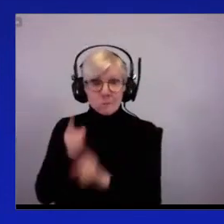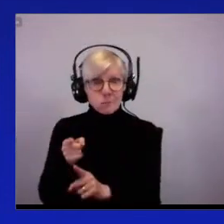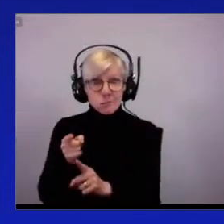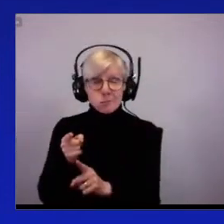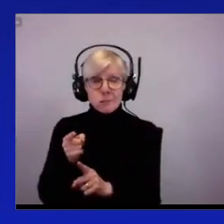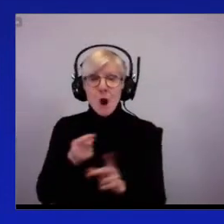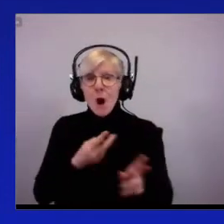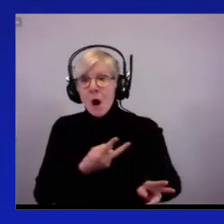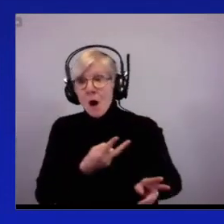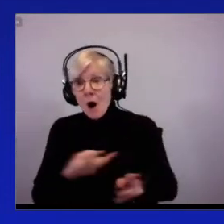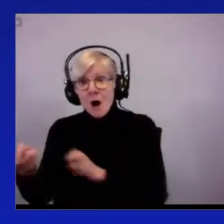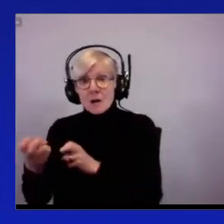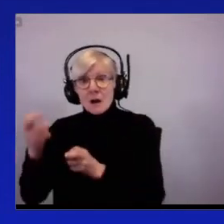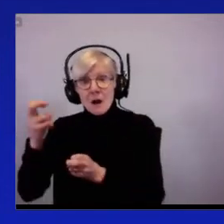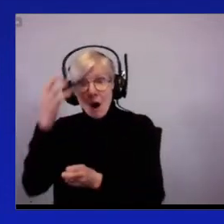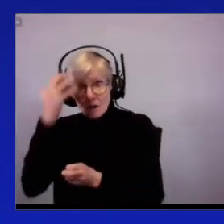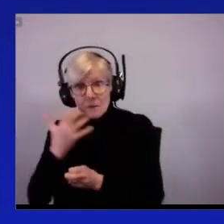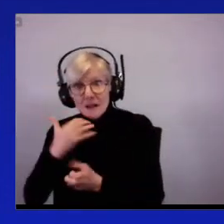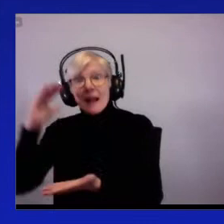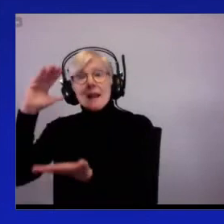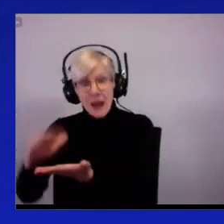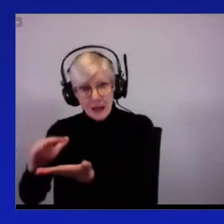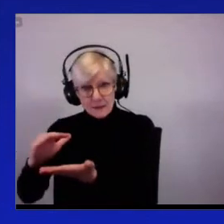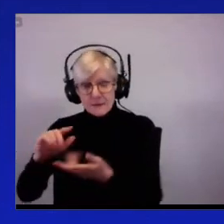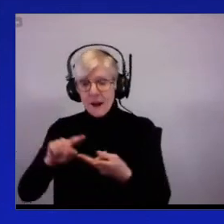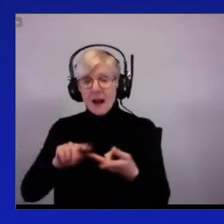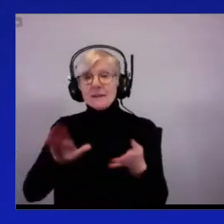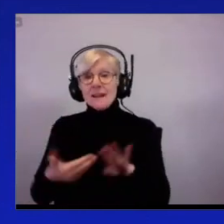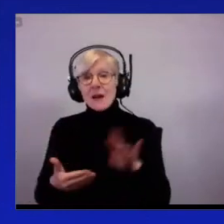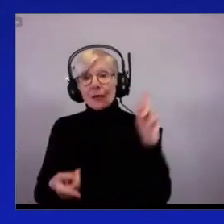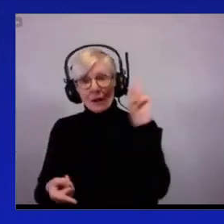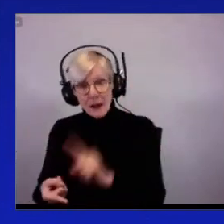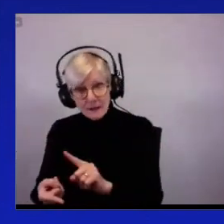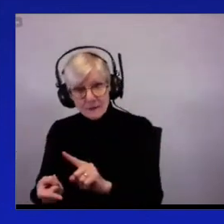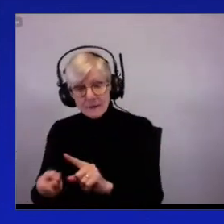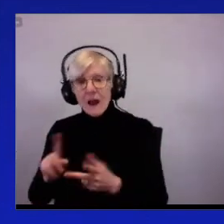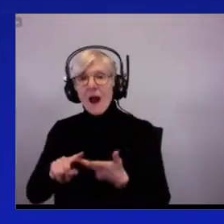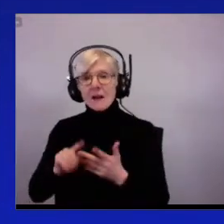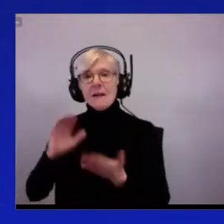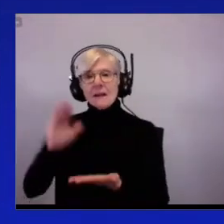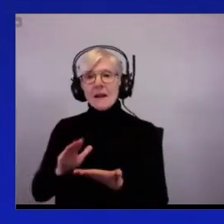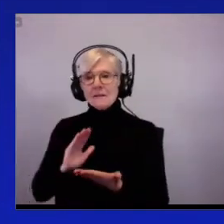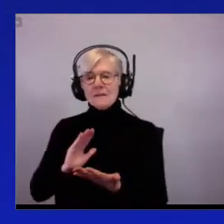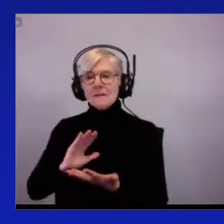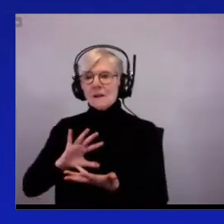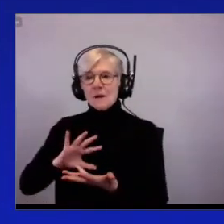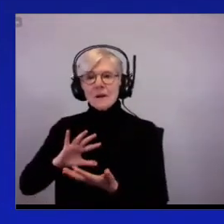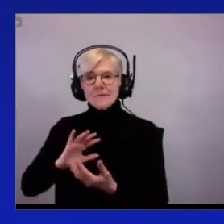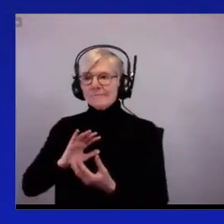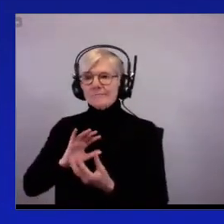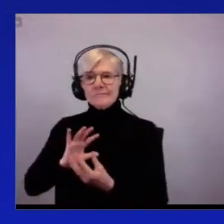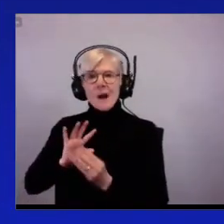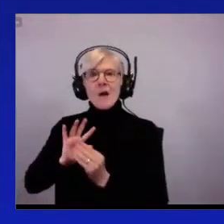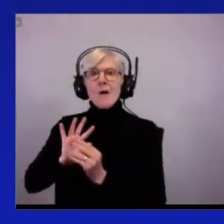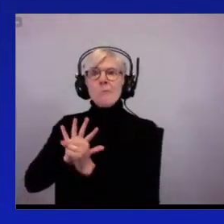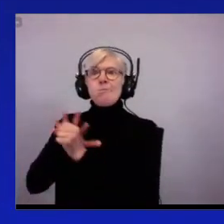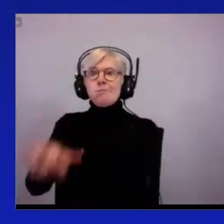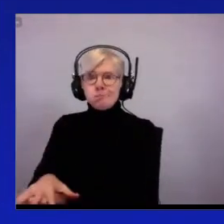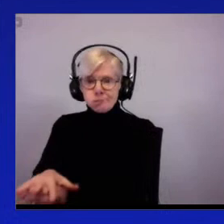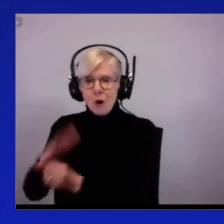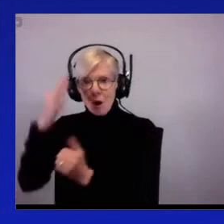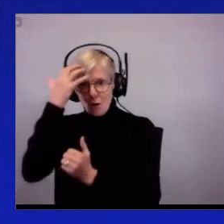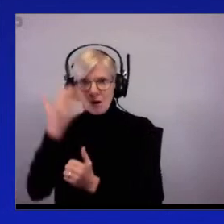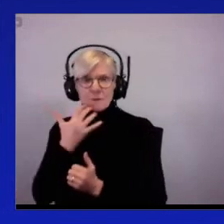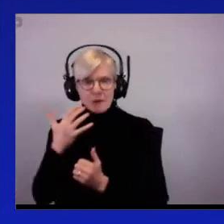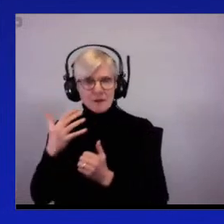and to minimize societal disruption. So what that means locally, it's the same. We want to see